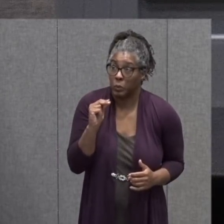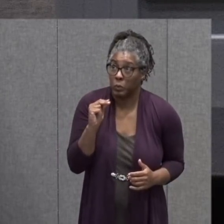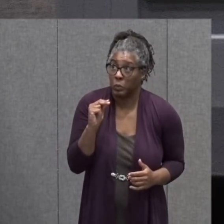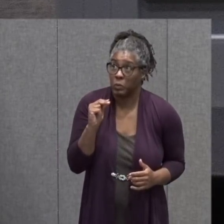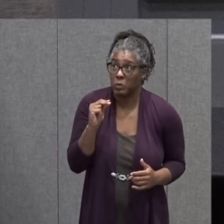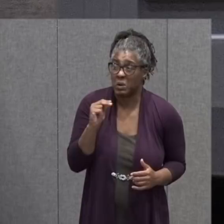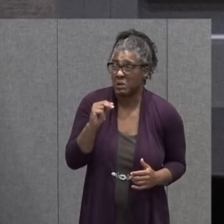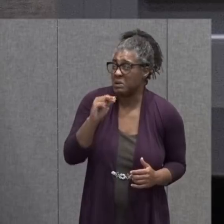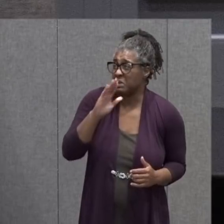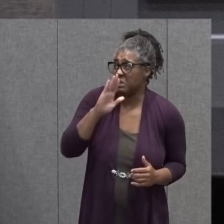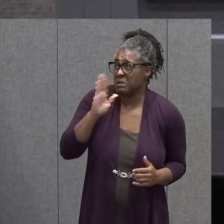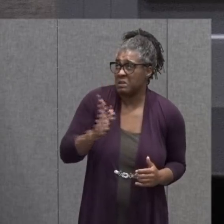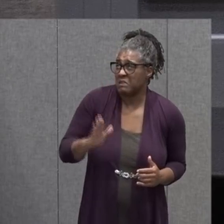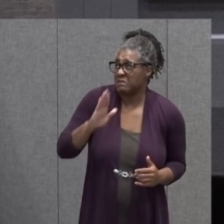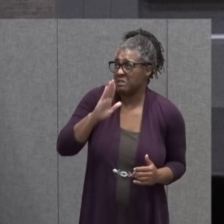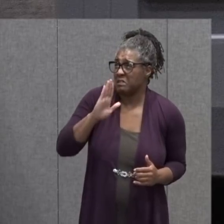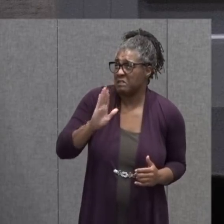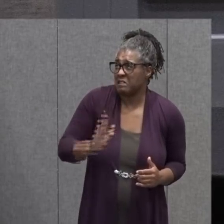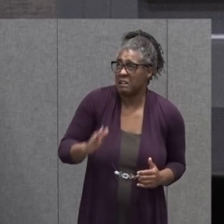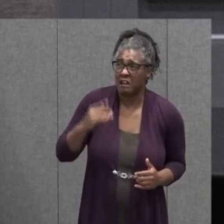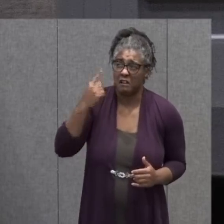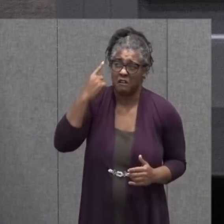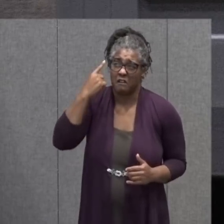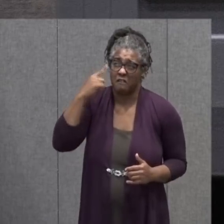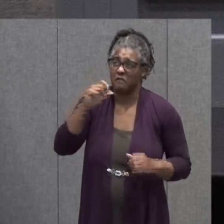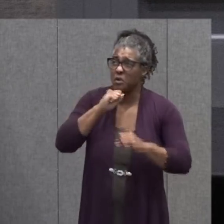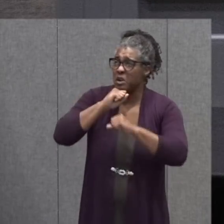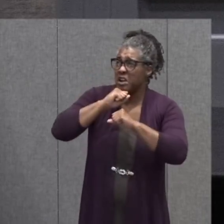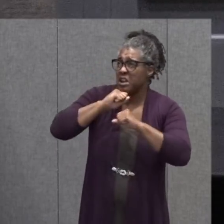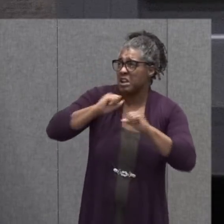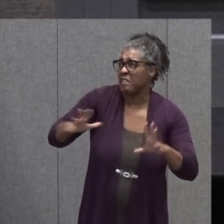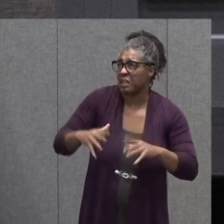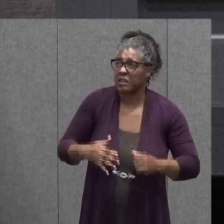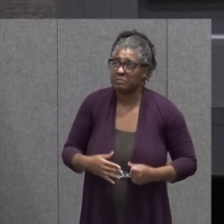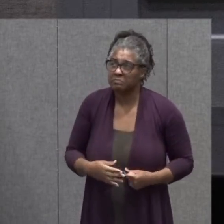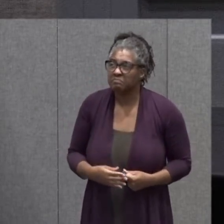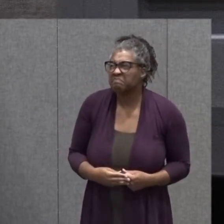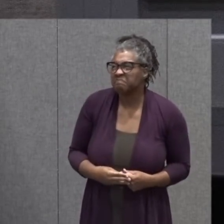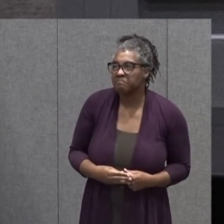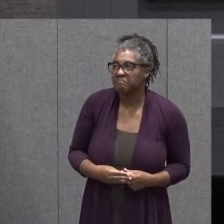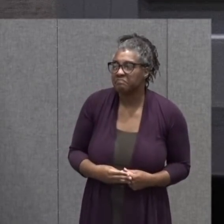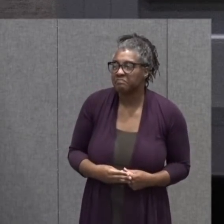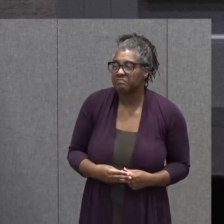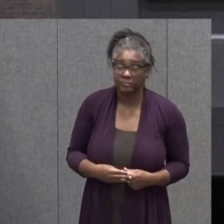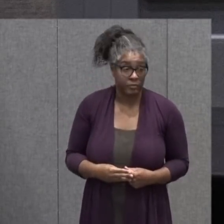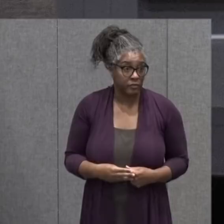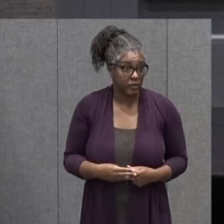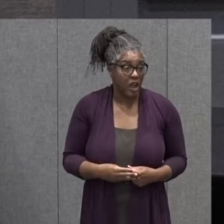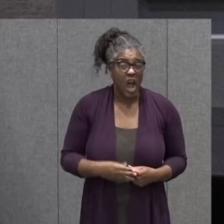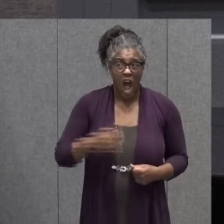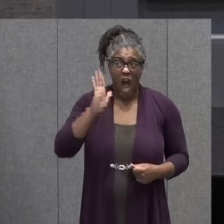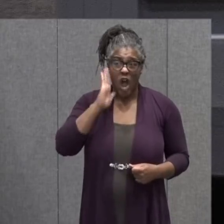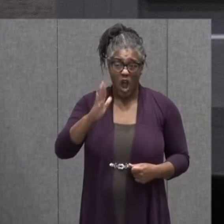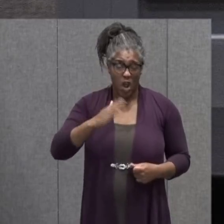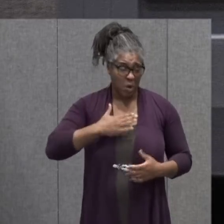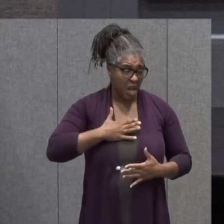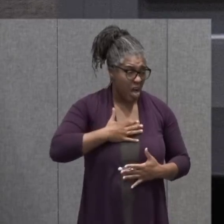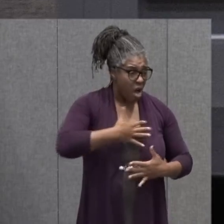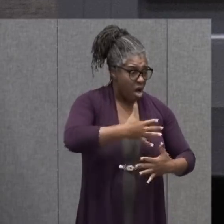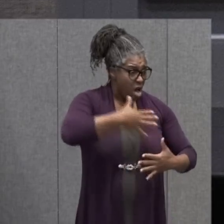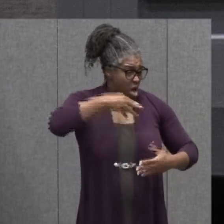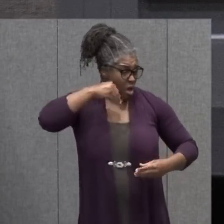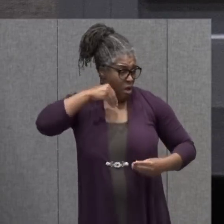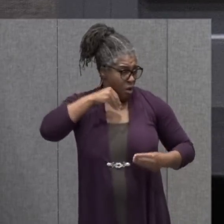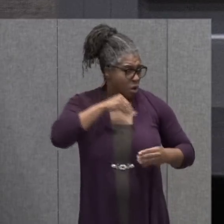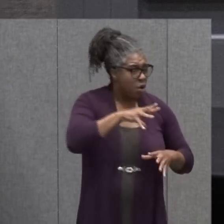"not by the hair on my chinny chin chin." "Then I'll huff and